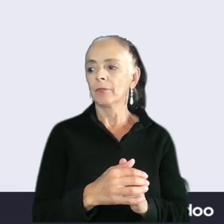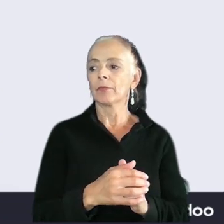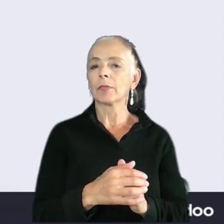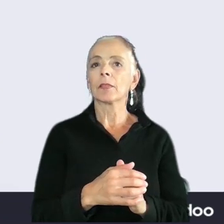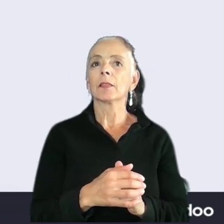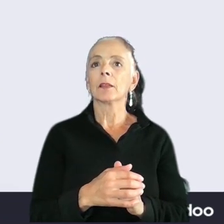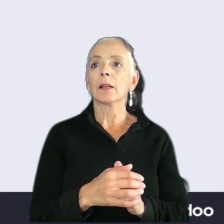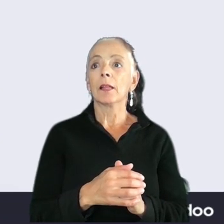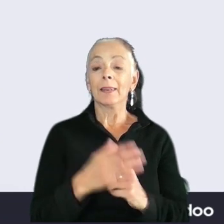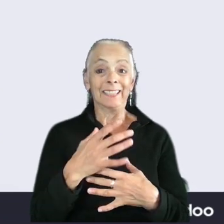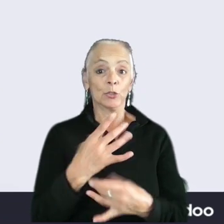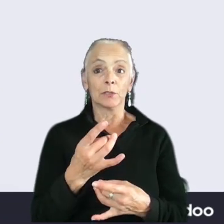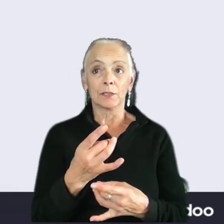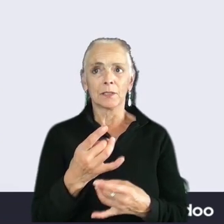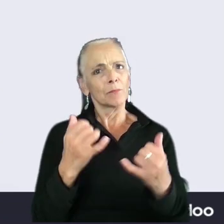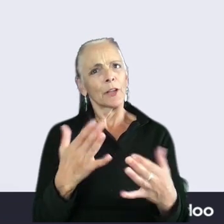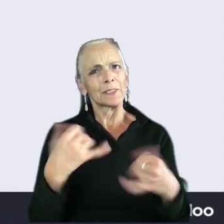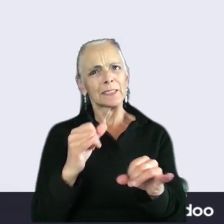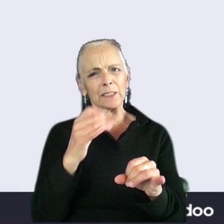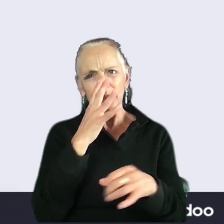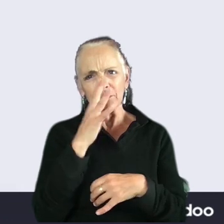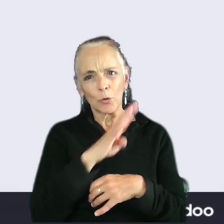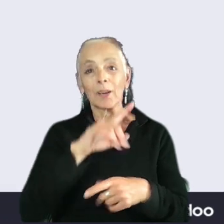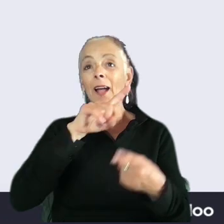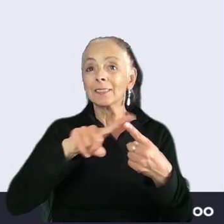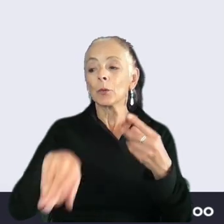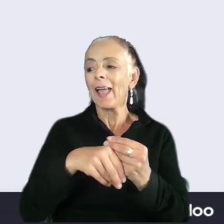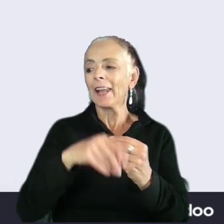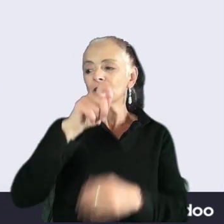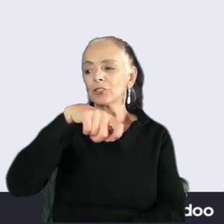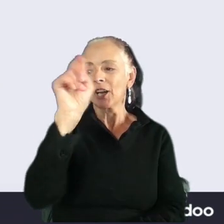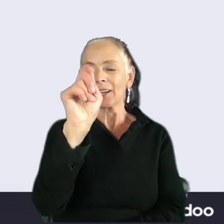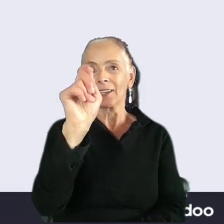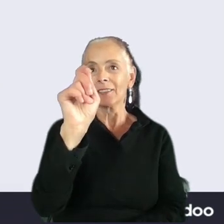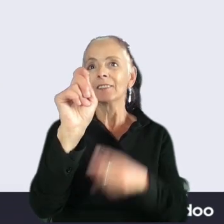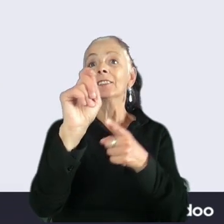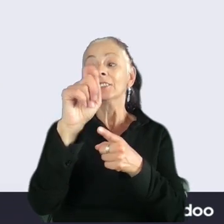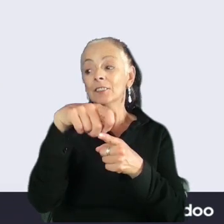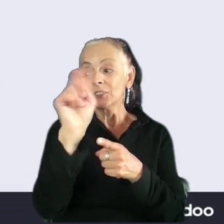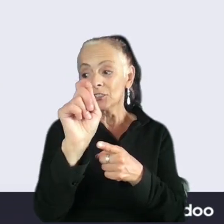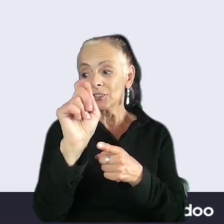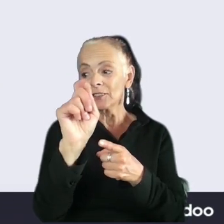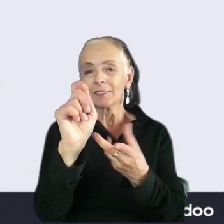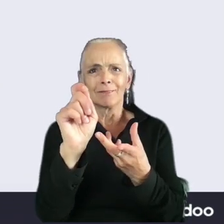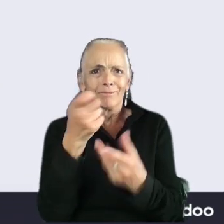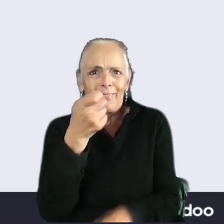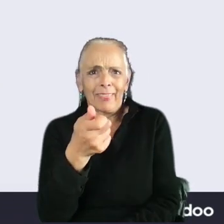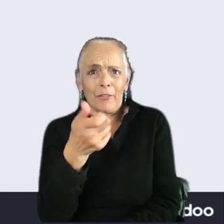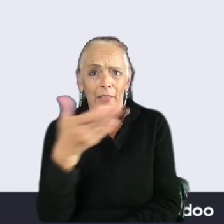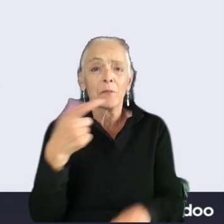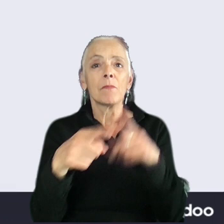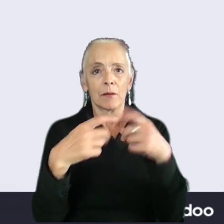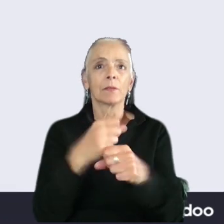interestingly, players still ignored it until we added a check mark to it. So it shows how even small details can make a